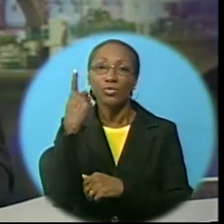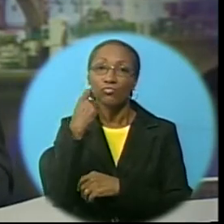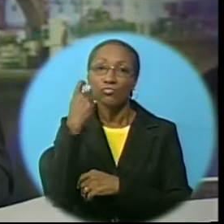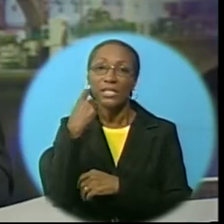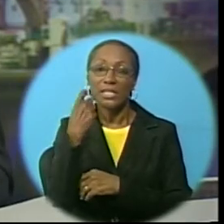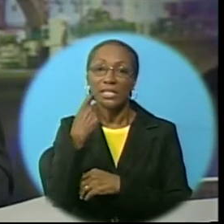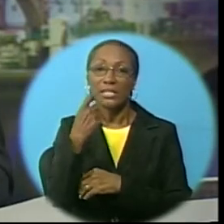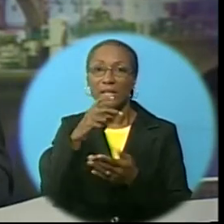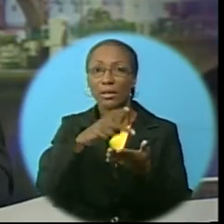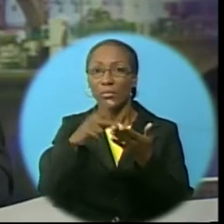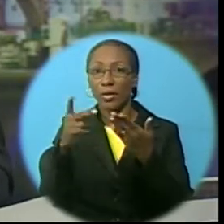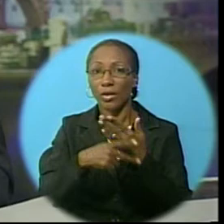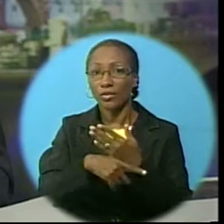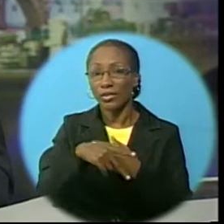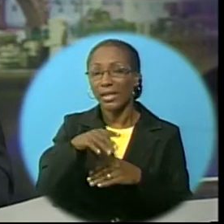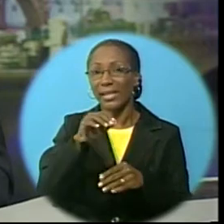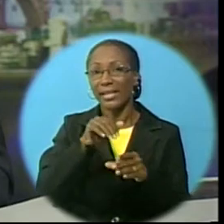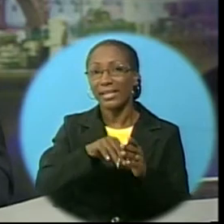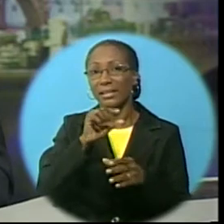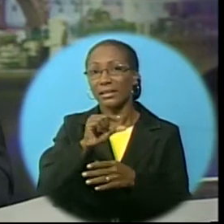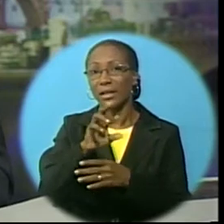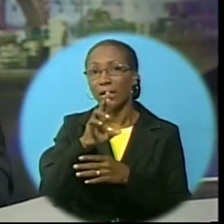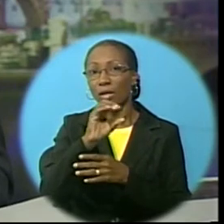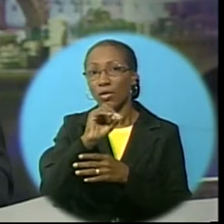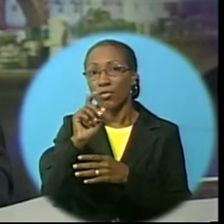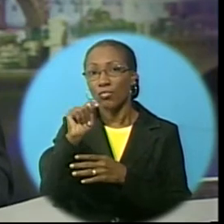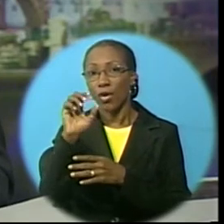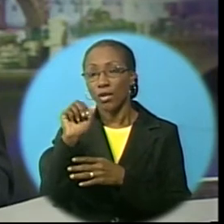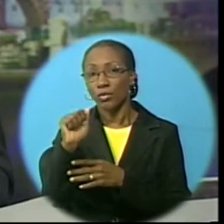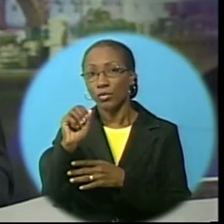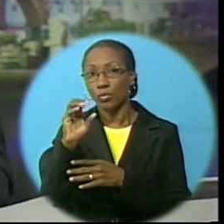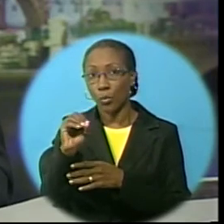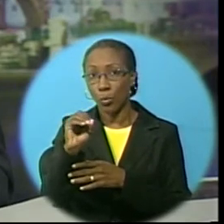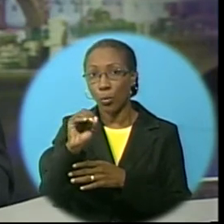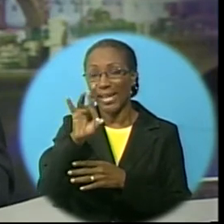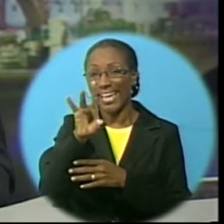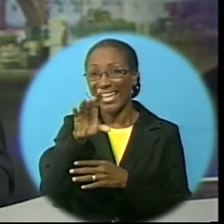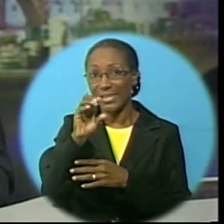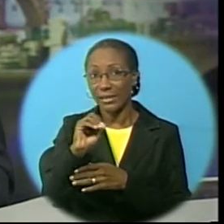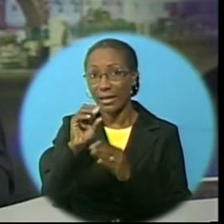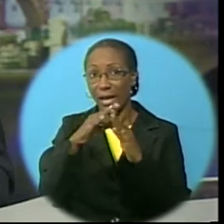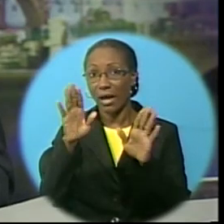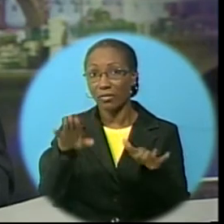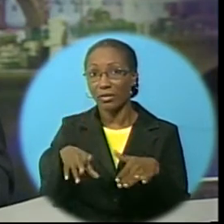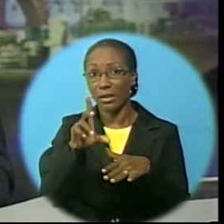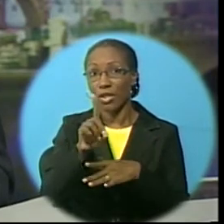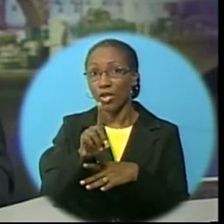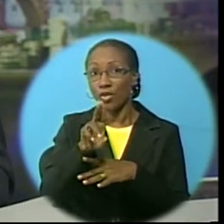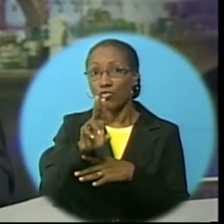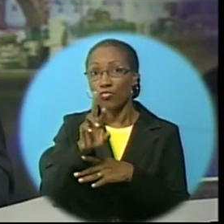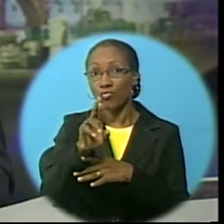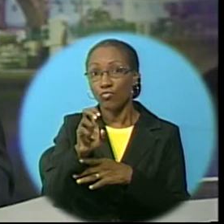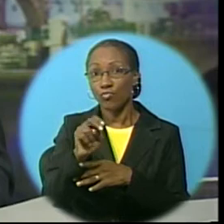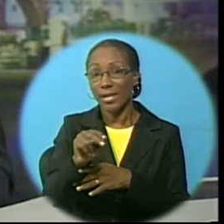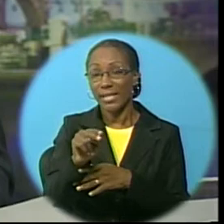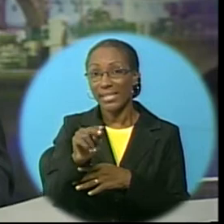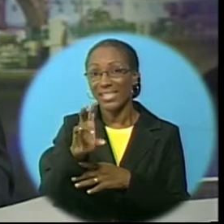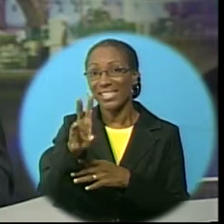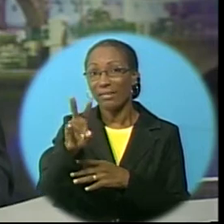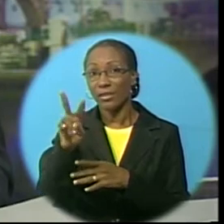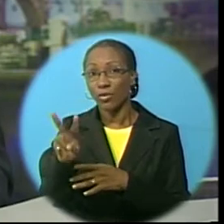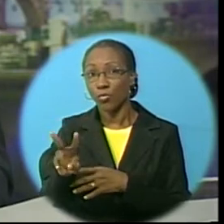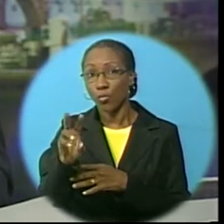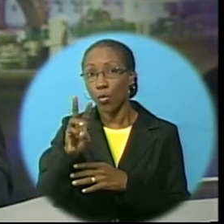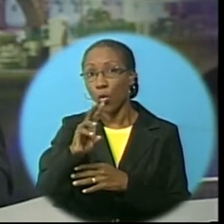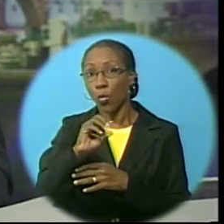projects include the Grotto, which has 80 units, Parish Land, which has 122, Durance with 72, Woodburn